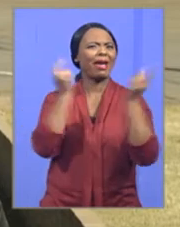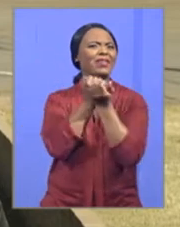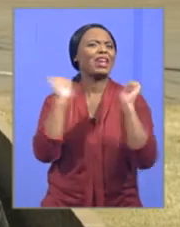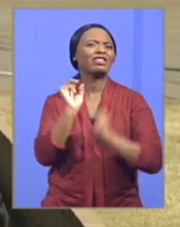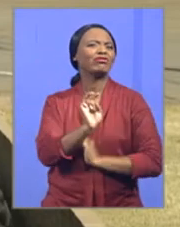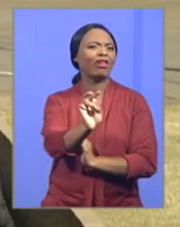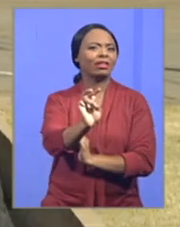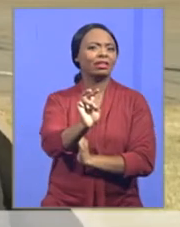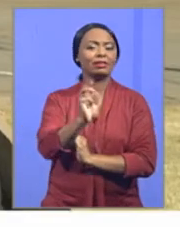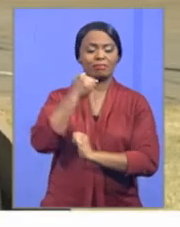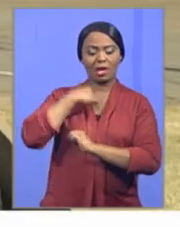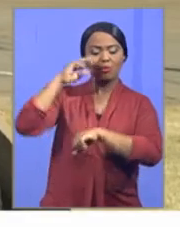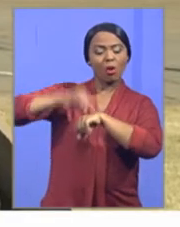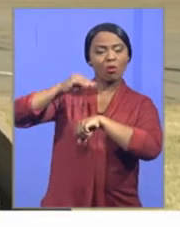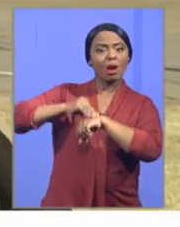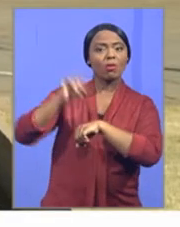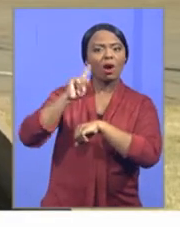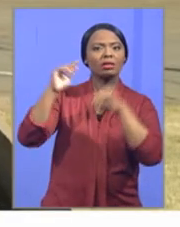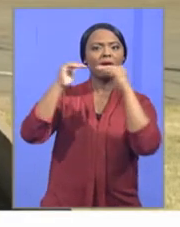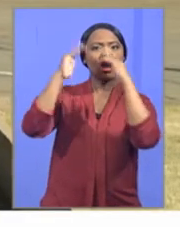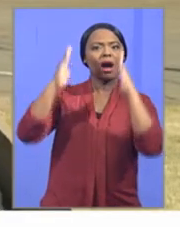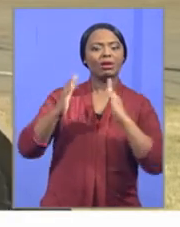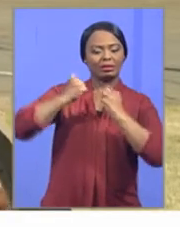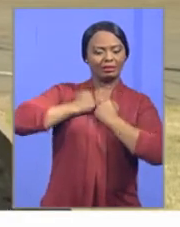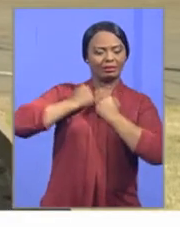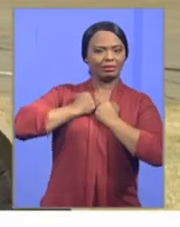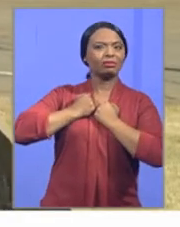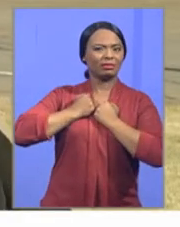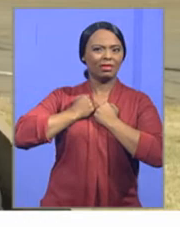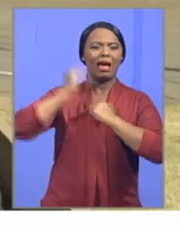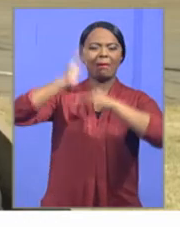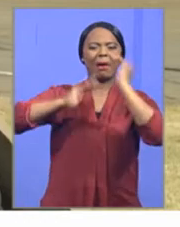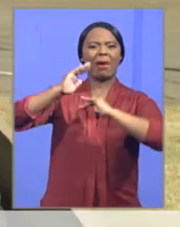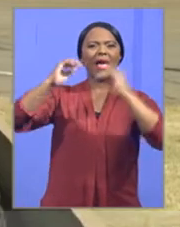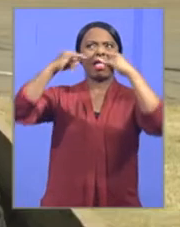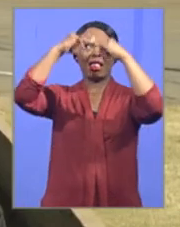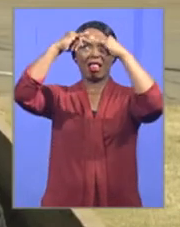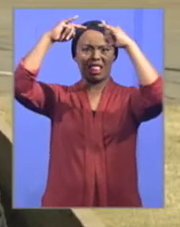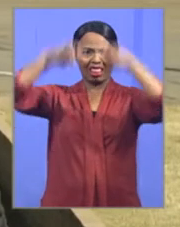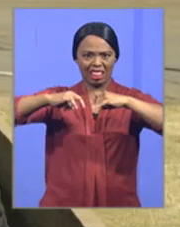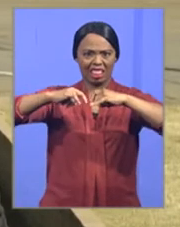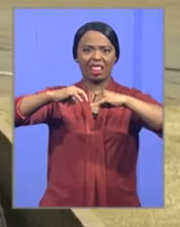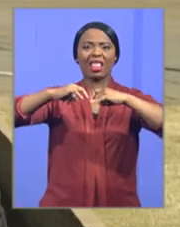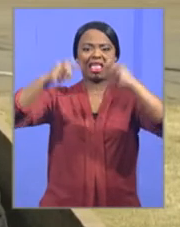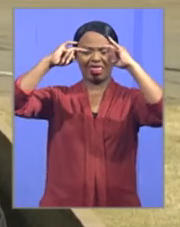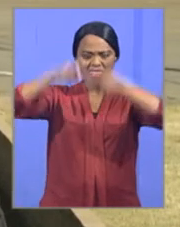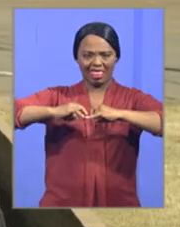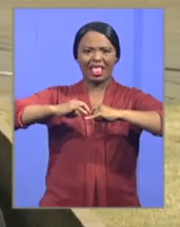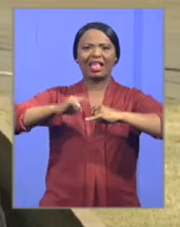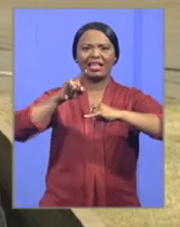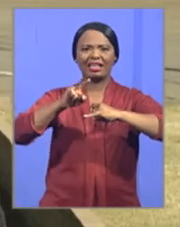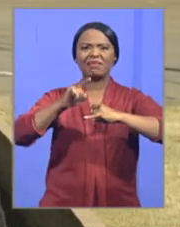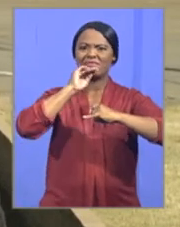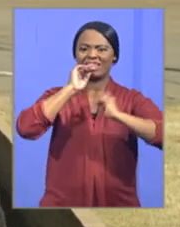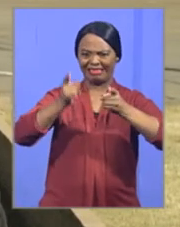ntlo e welwa ke selingi e na le di-colors di different wa bona bana ba ka ba intenja